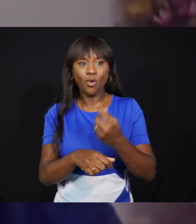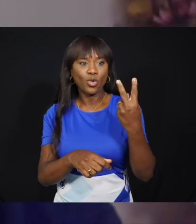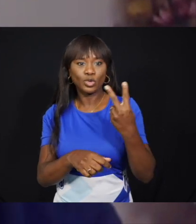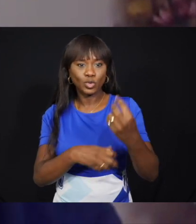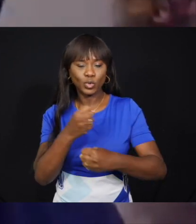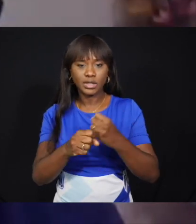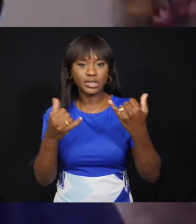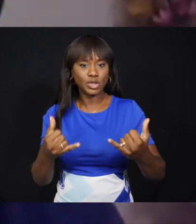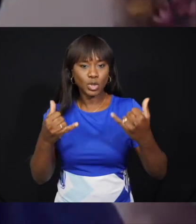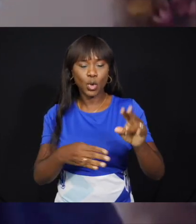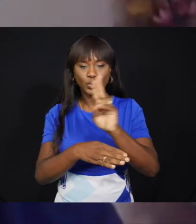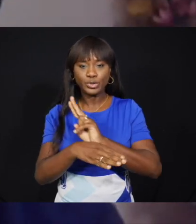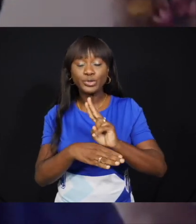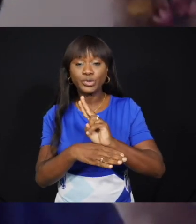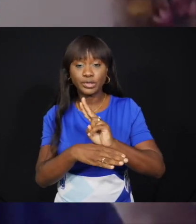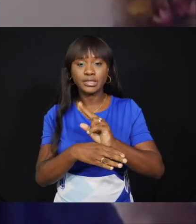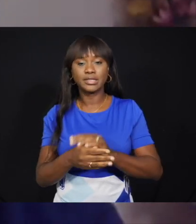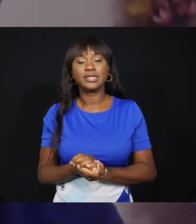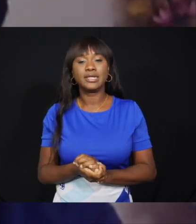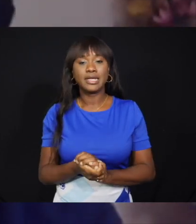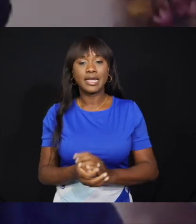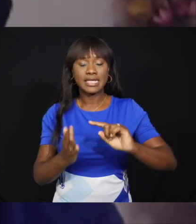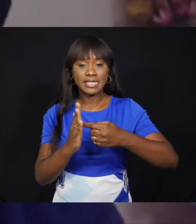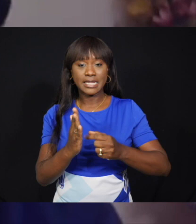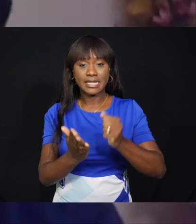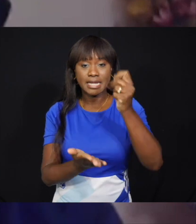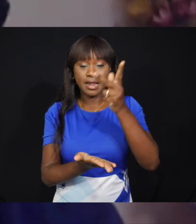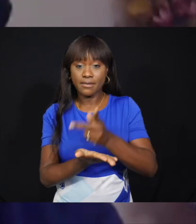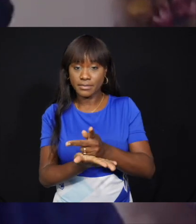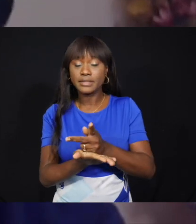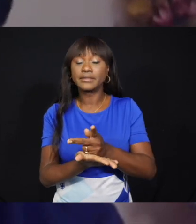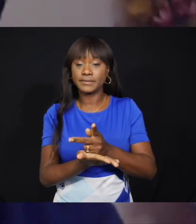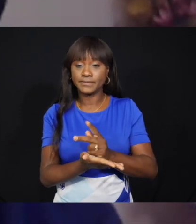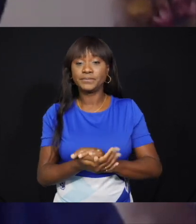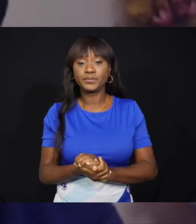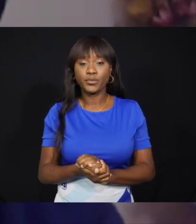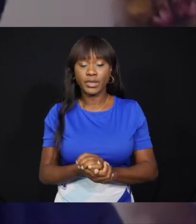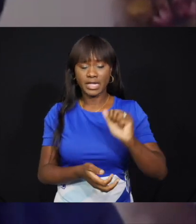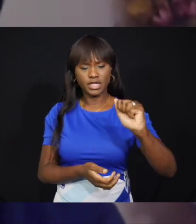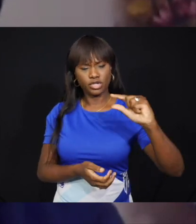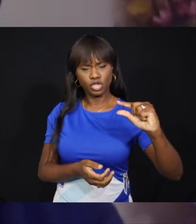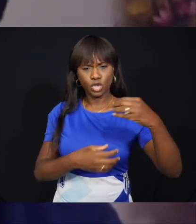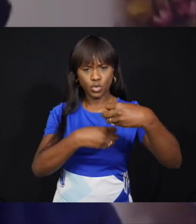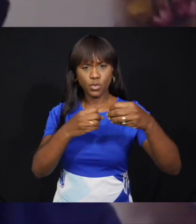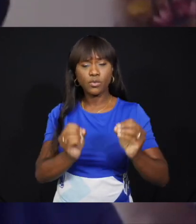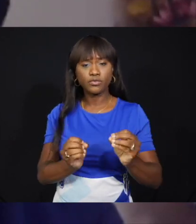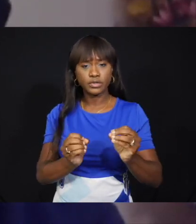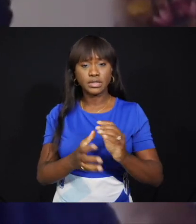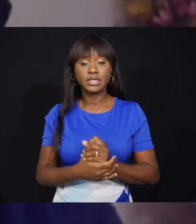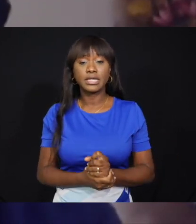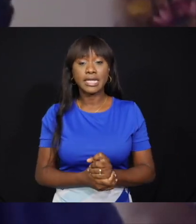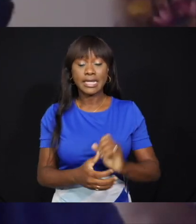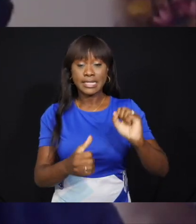that was quite thrilling. I mean, e-appointment has only been released just over 2 years now. I'm starting